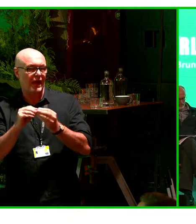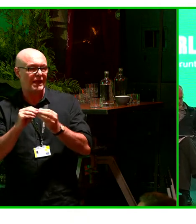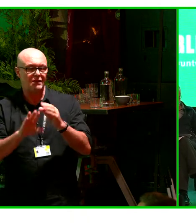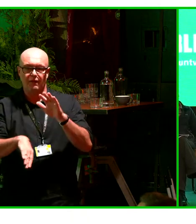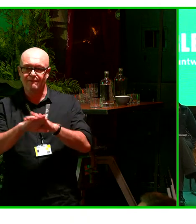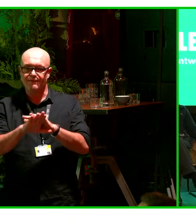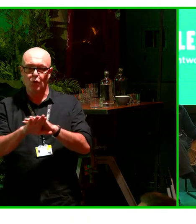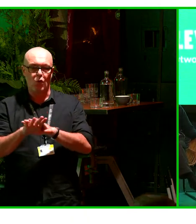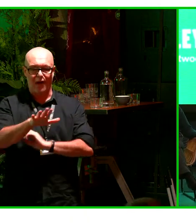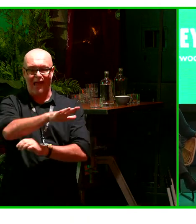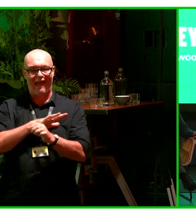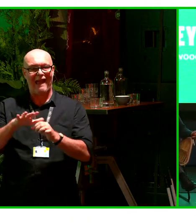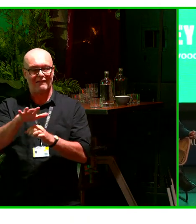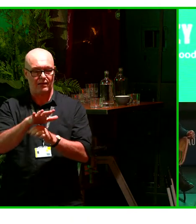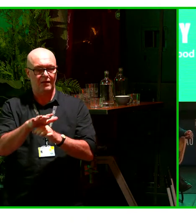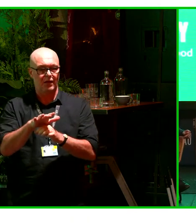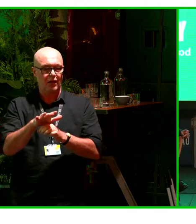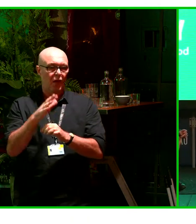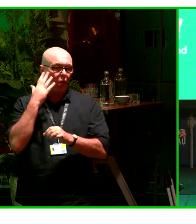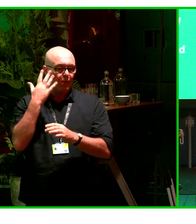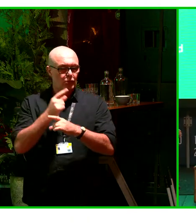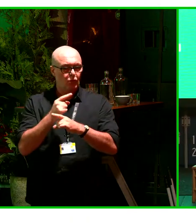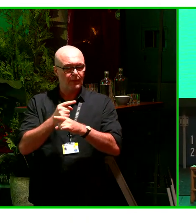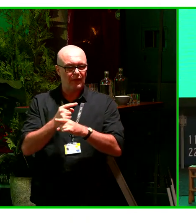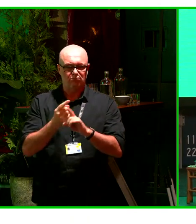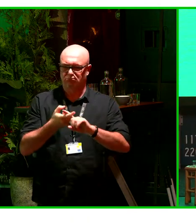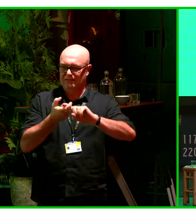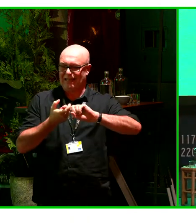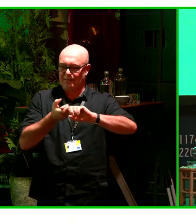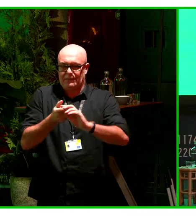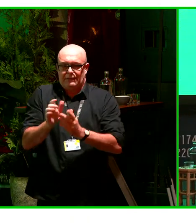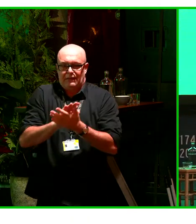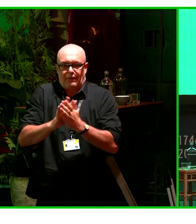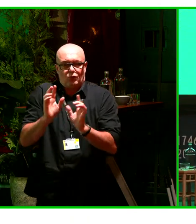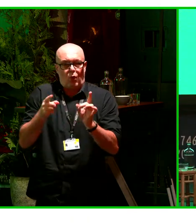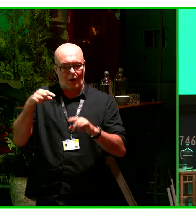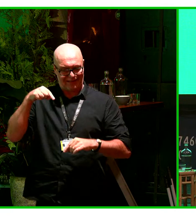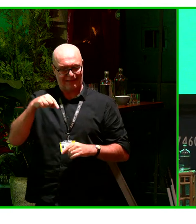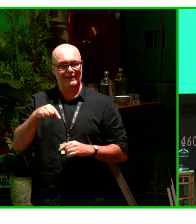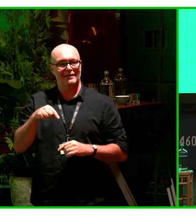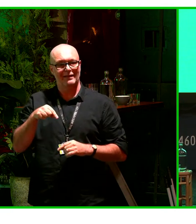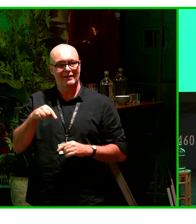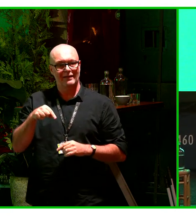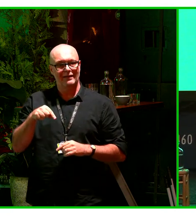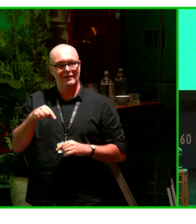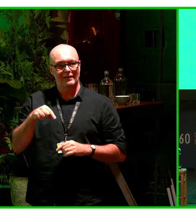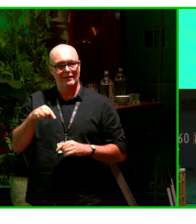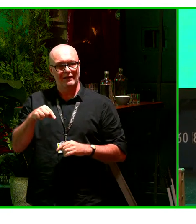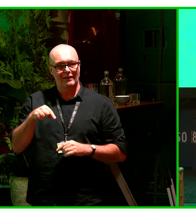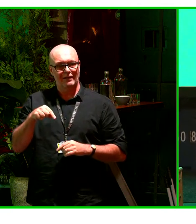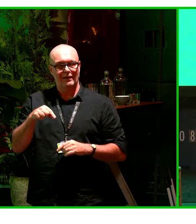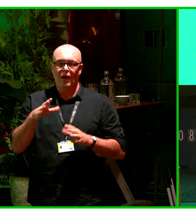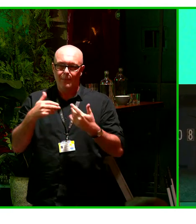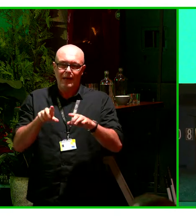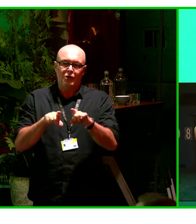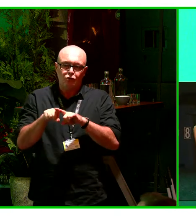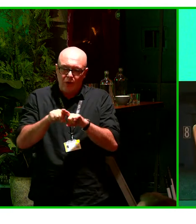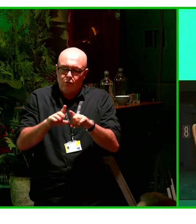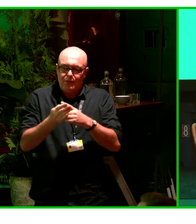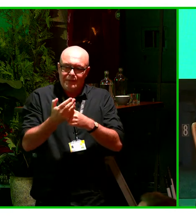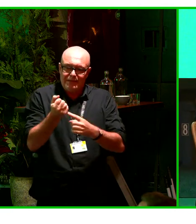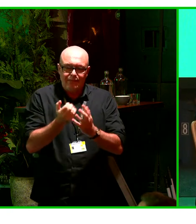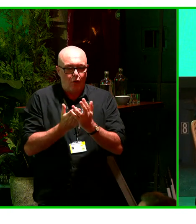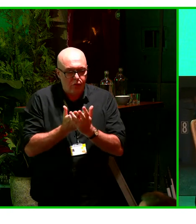development. When we talk about what does sustainability mean for us, what we've been trying to do throughout